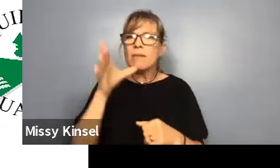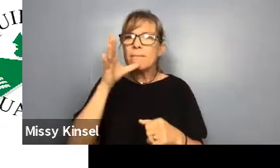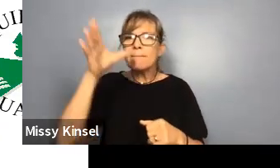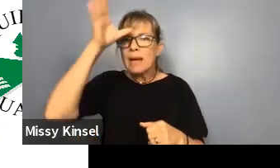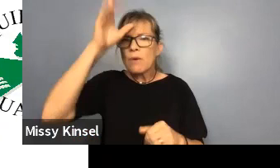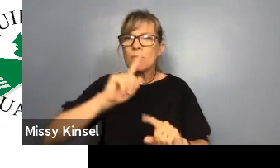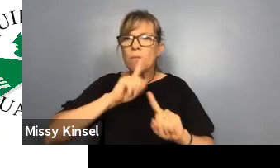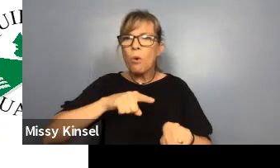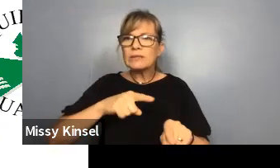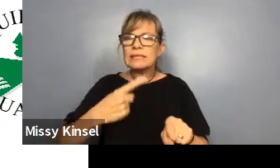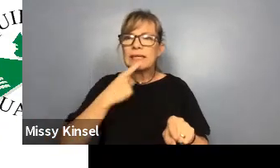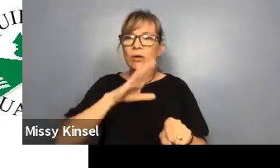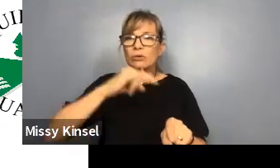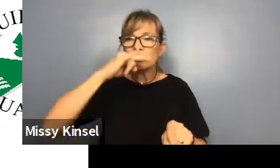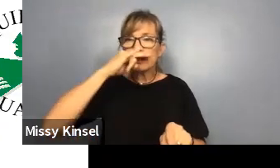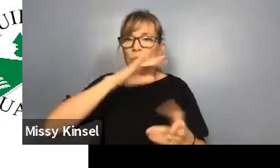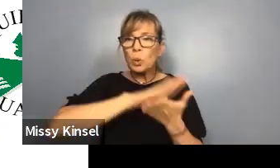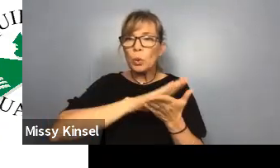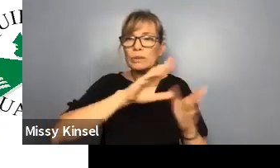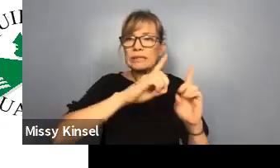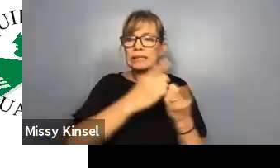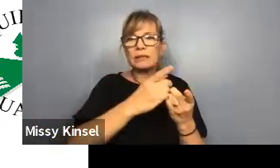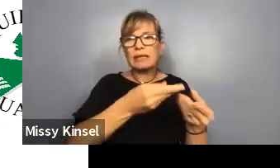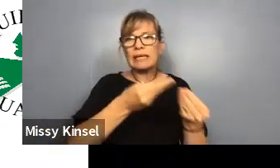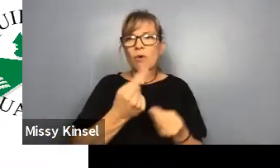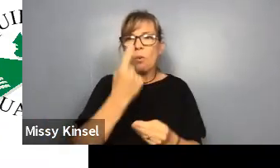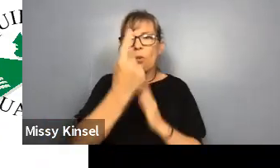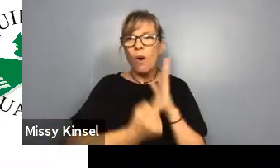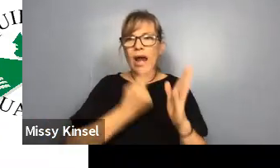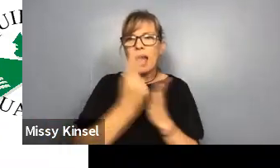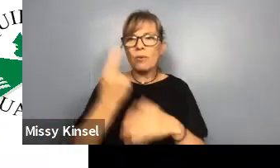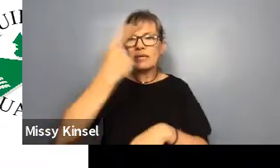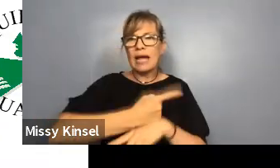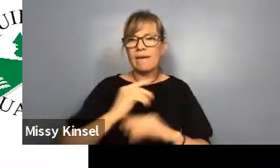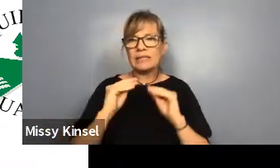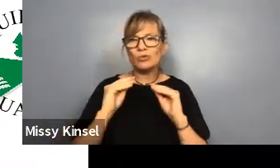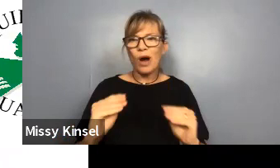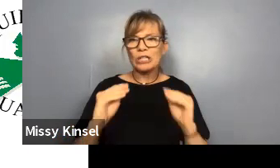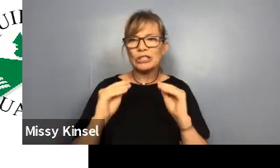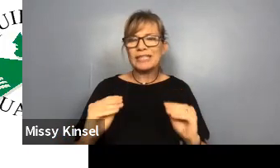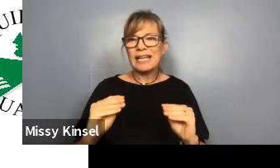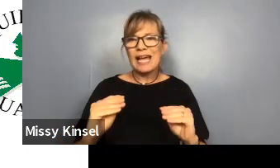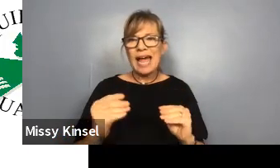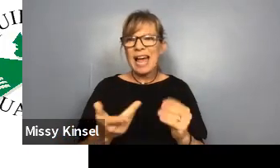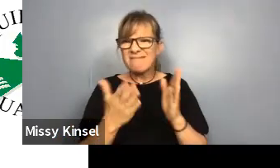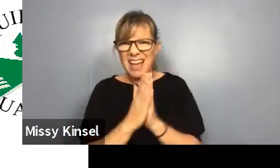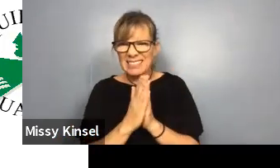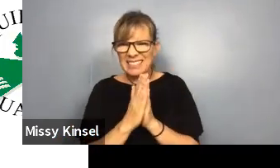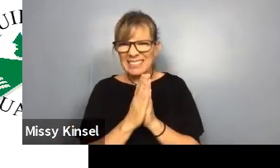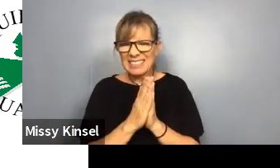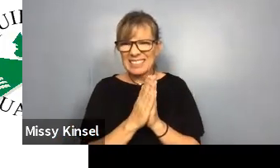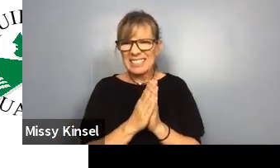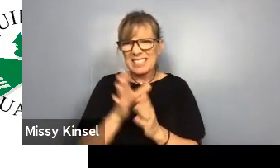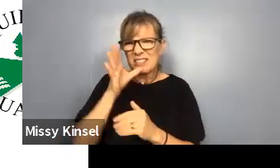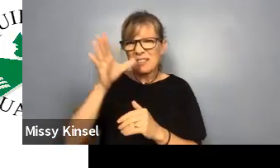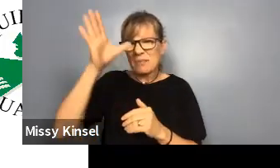that that her child's school district is only providing 1 hour per day of instruction, and is asking the parents